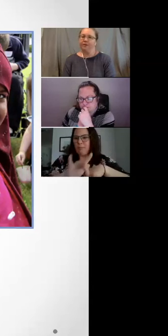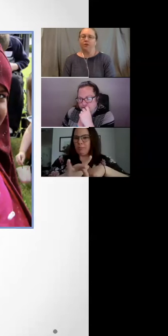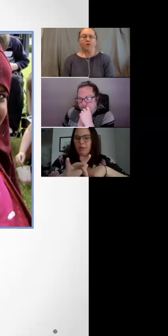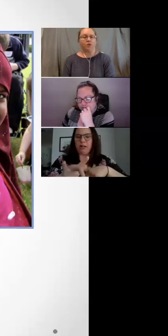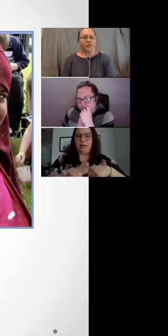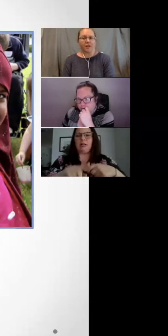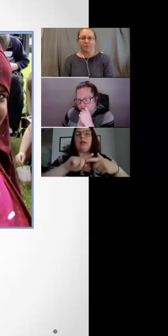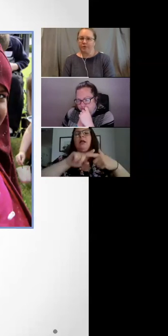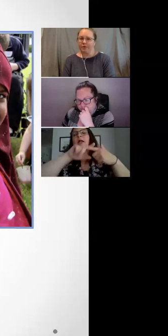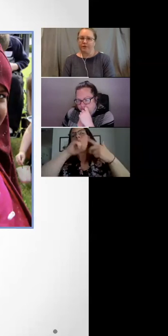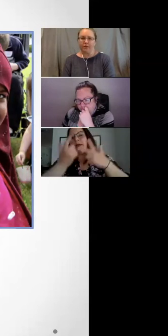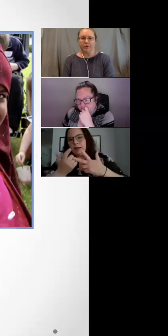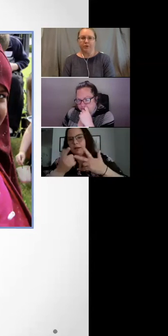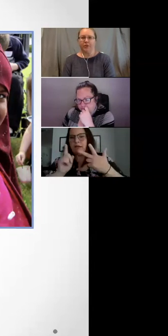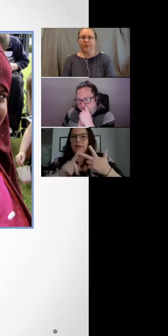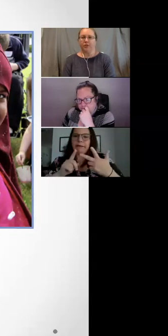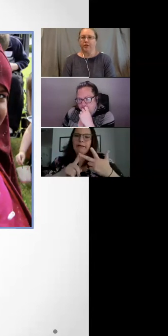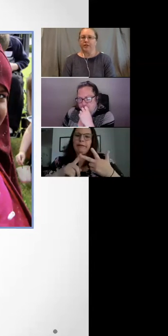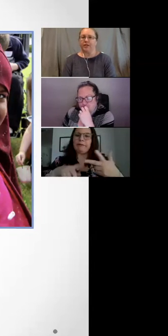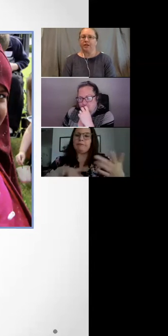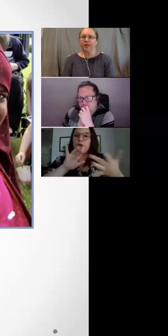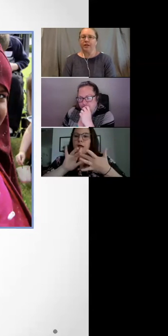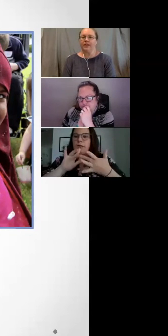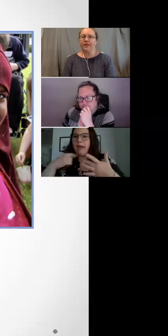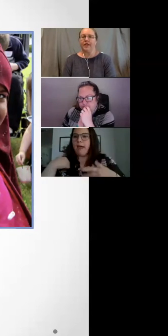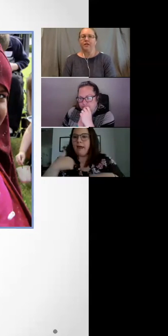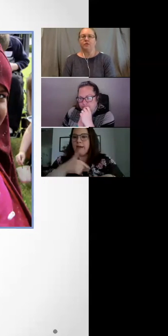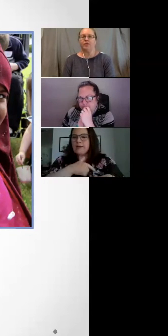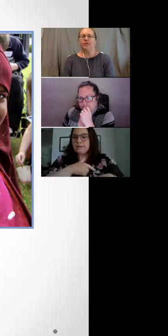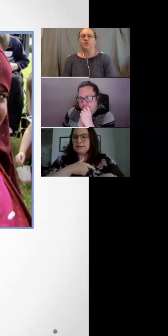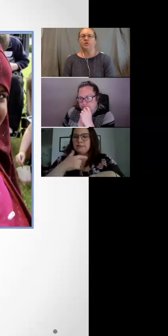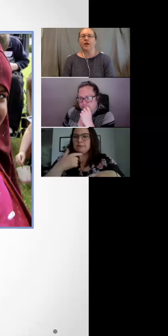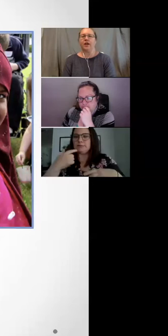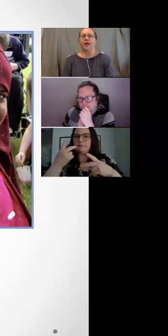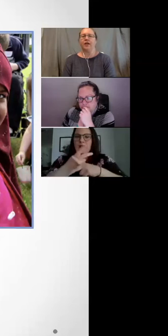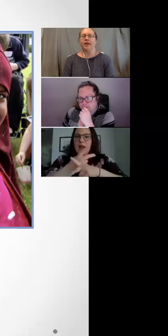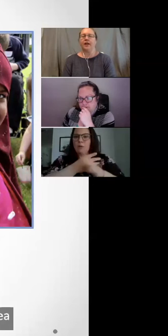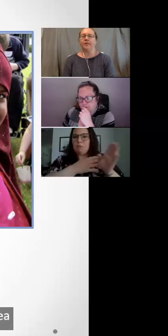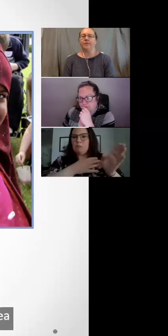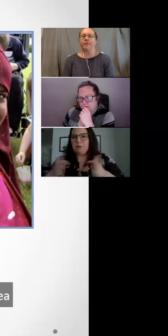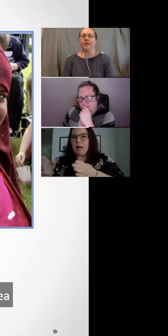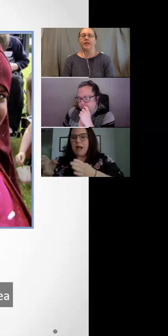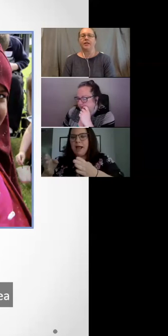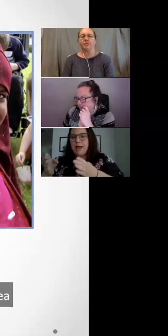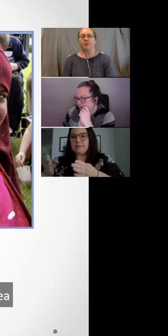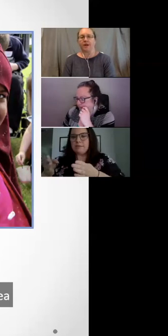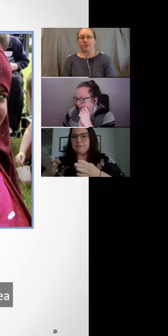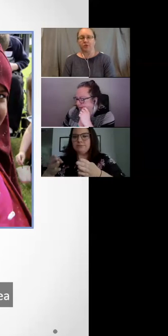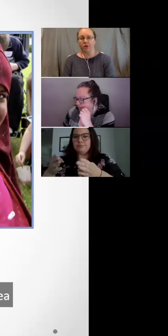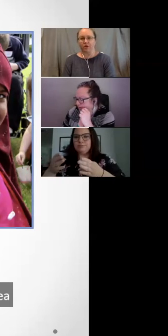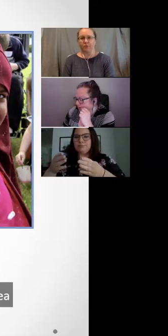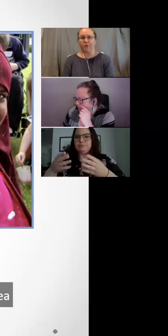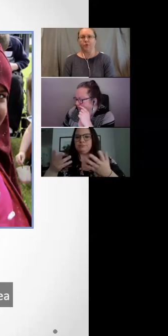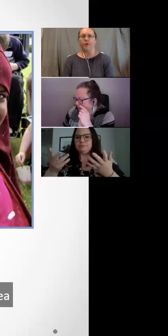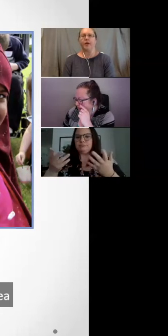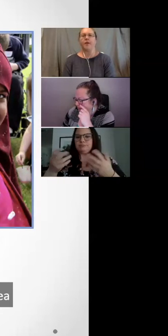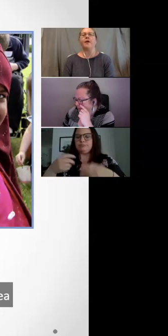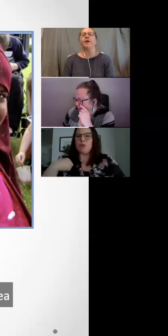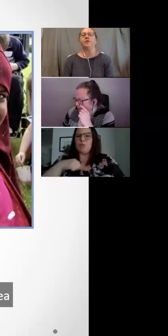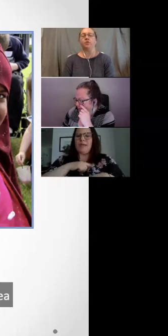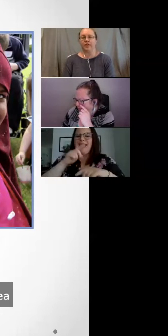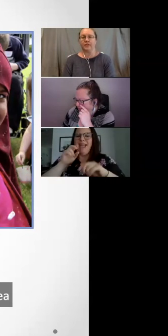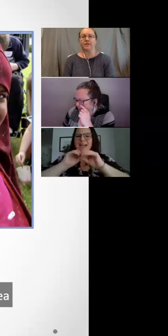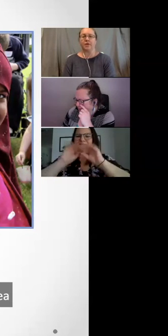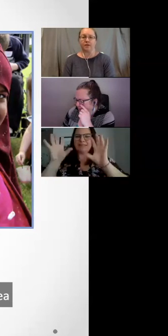If there are no staff members available in the localized area, then we try connecting back to our program